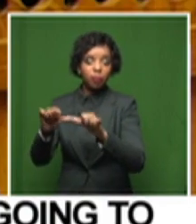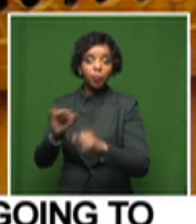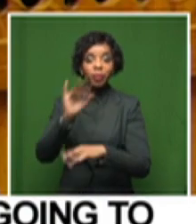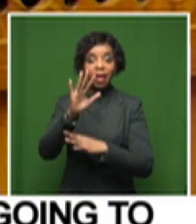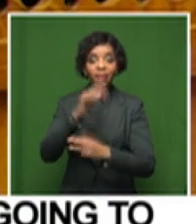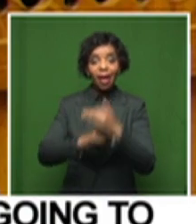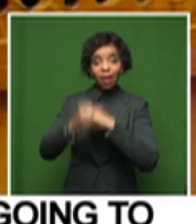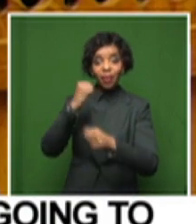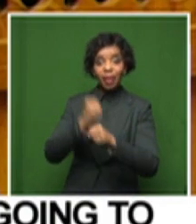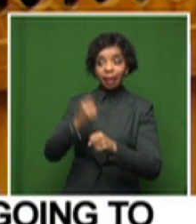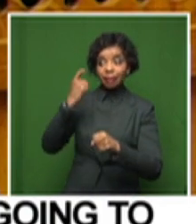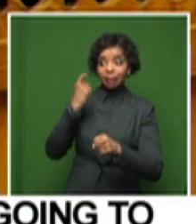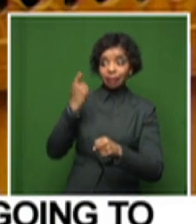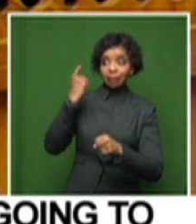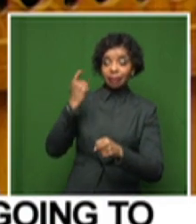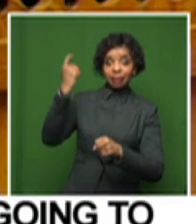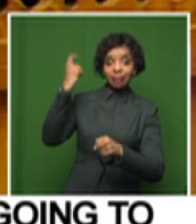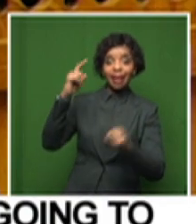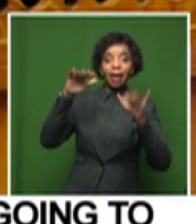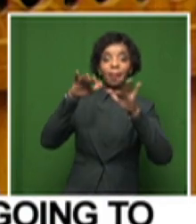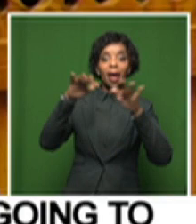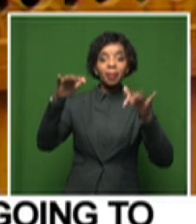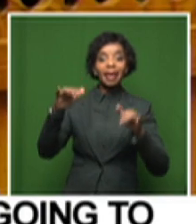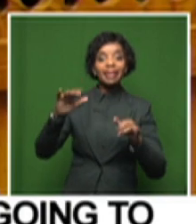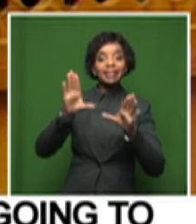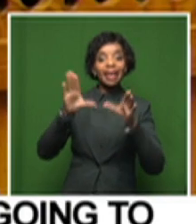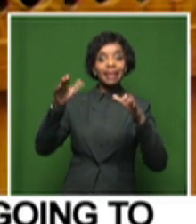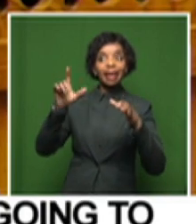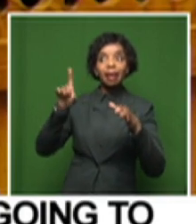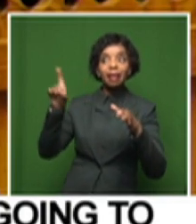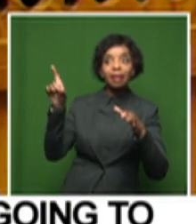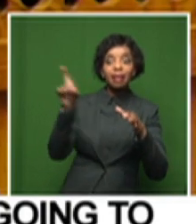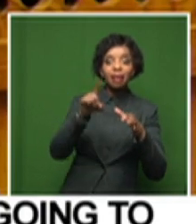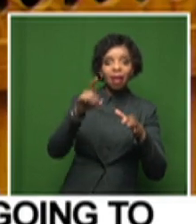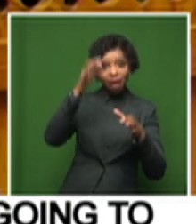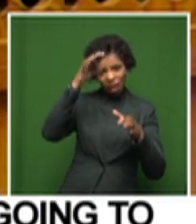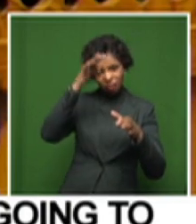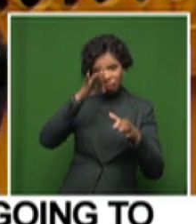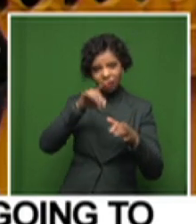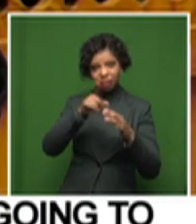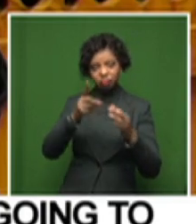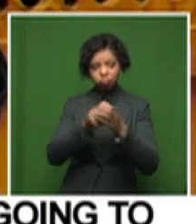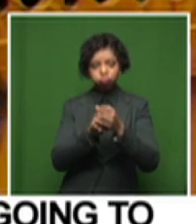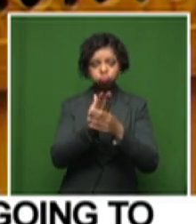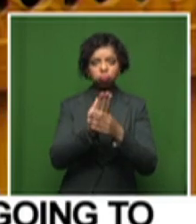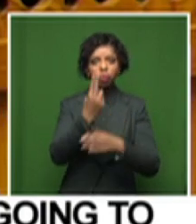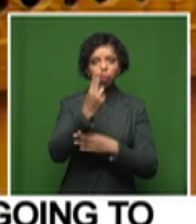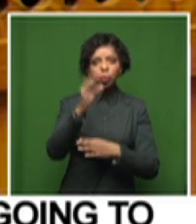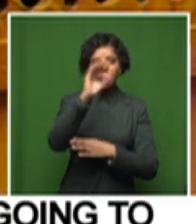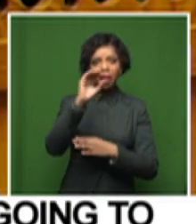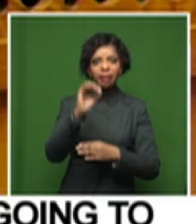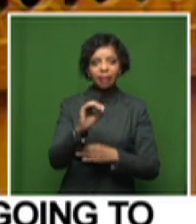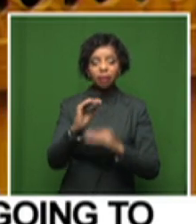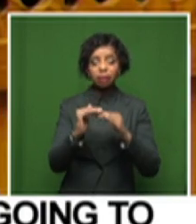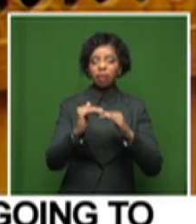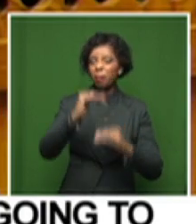sector employee compensation grew by 7.2% a year on average, well above